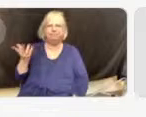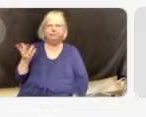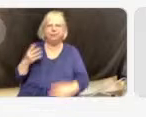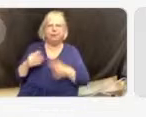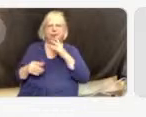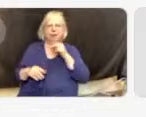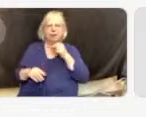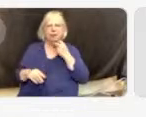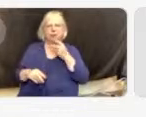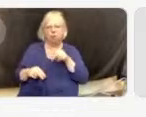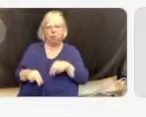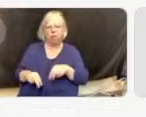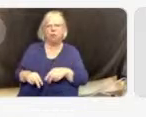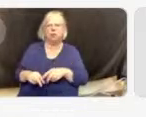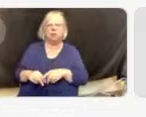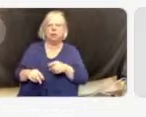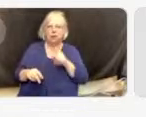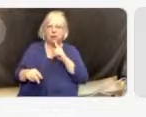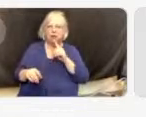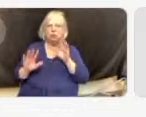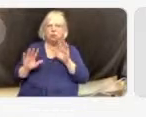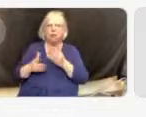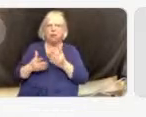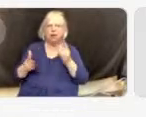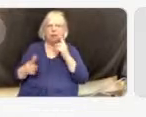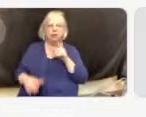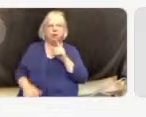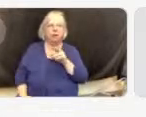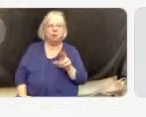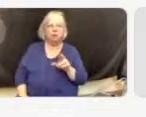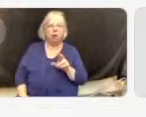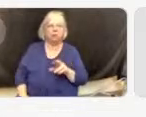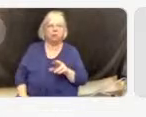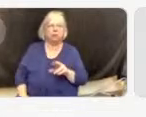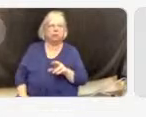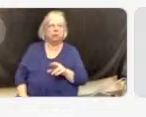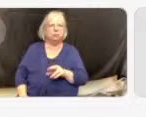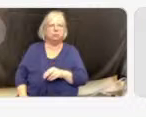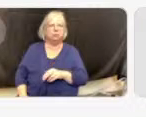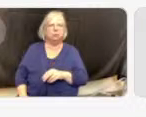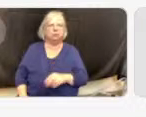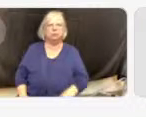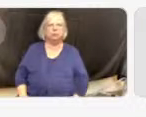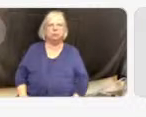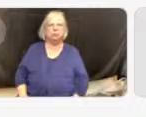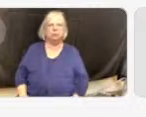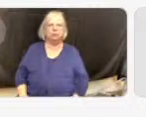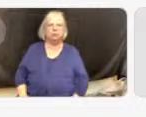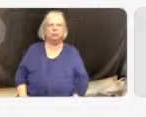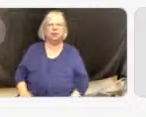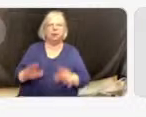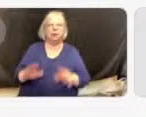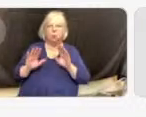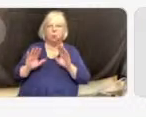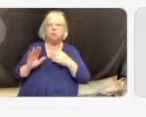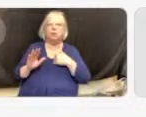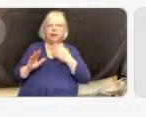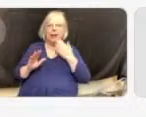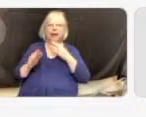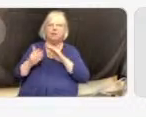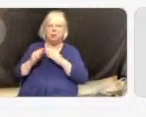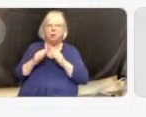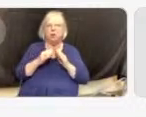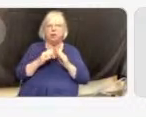a great thing for Little Rock. It's a great thing in this time that we're living in, where we have community, where people